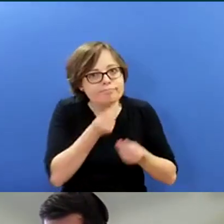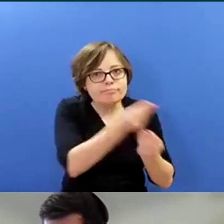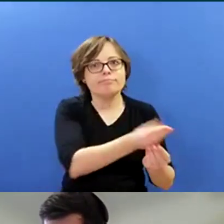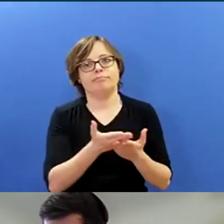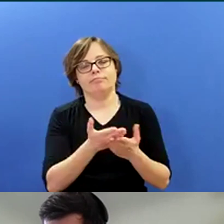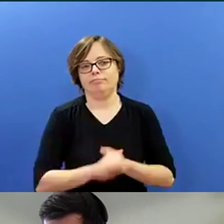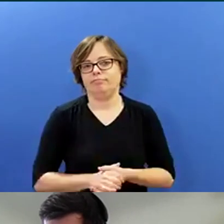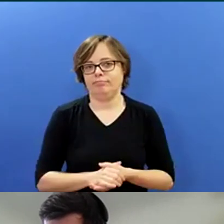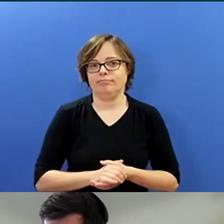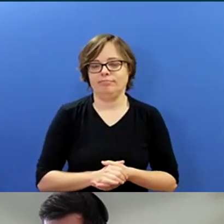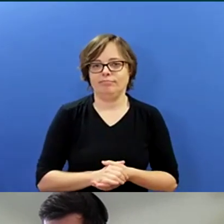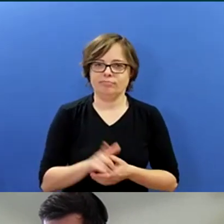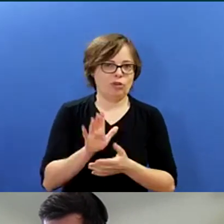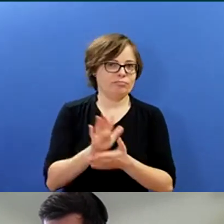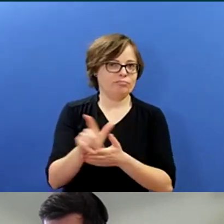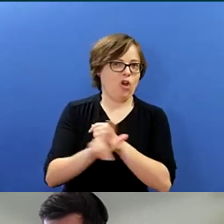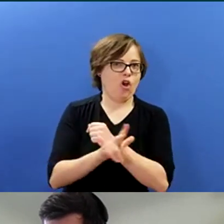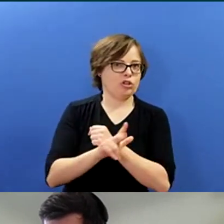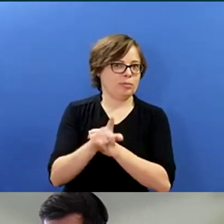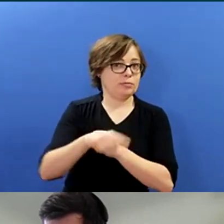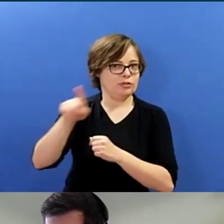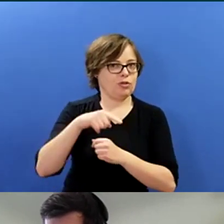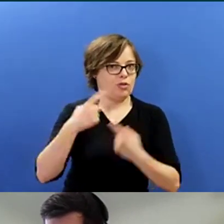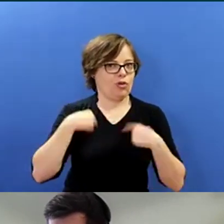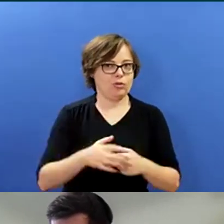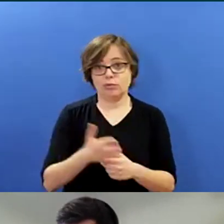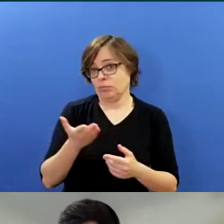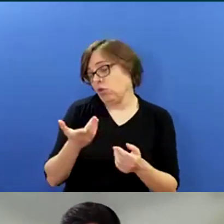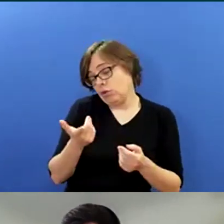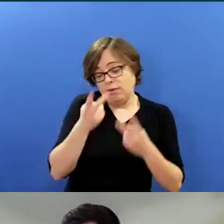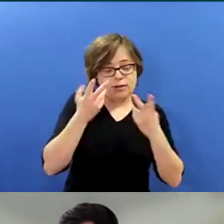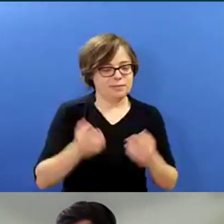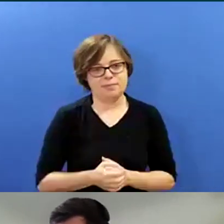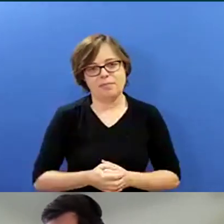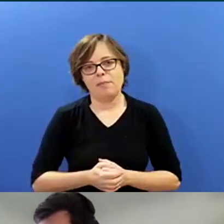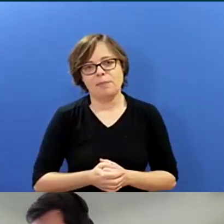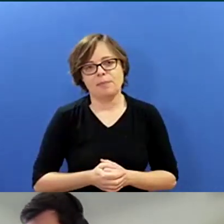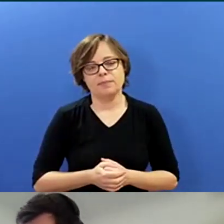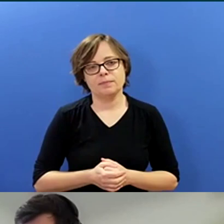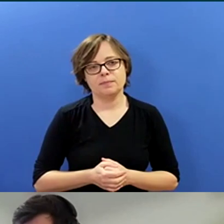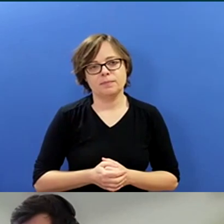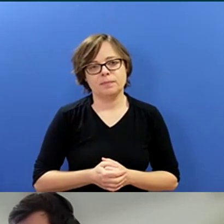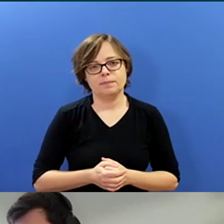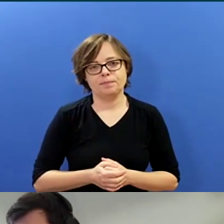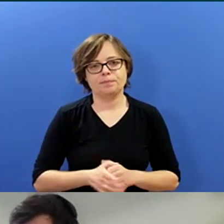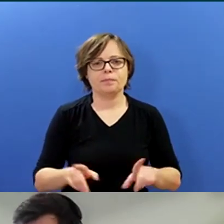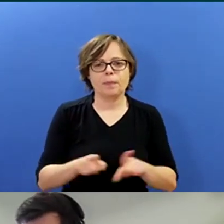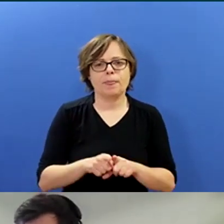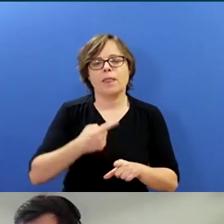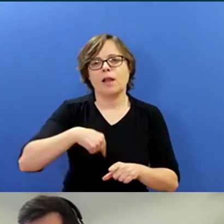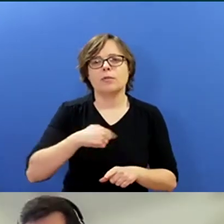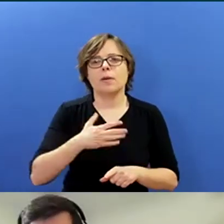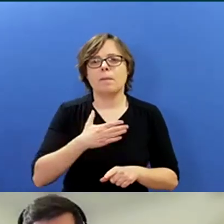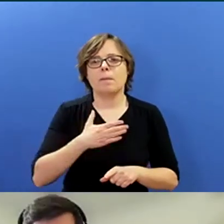Yeah, so this is definitely a very crucial thing, and all we can do also with limited